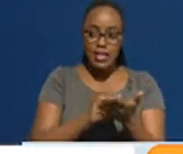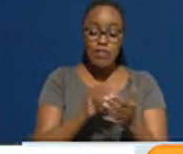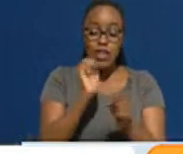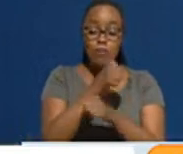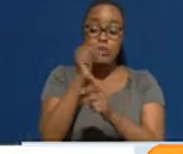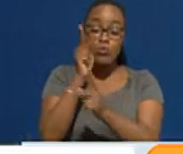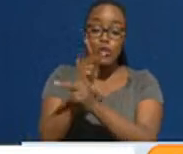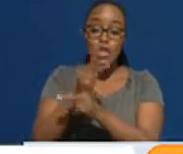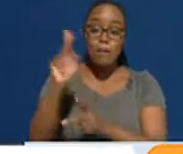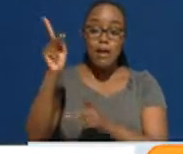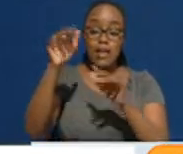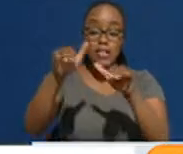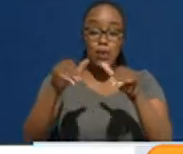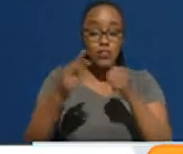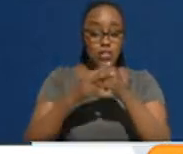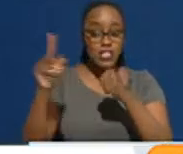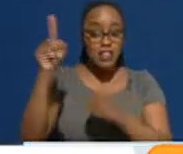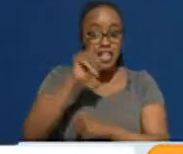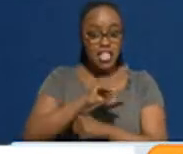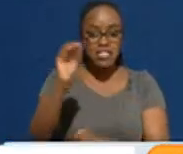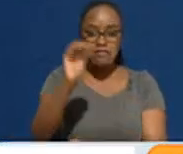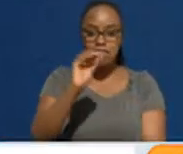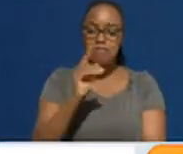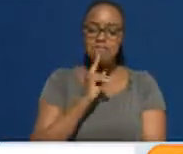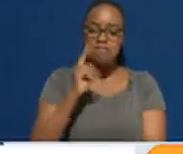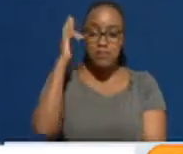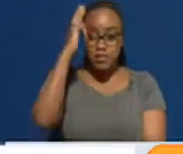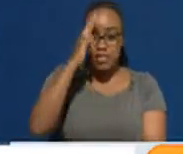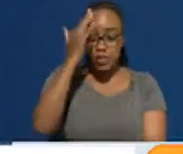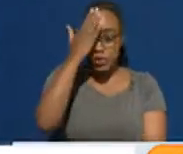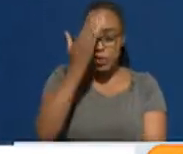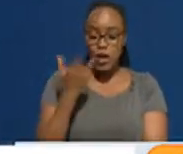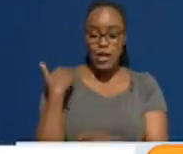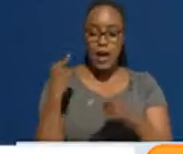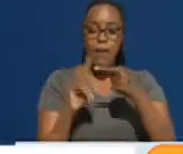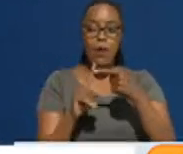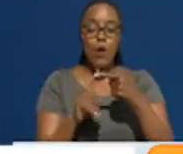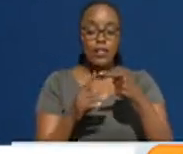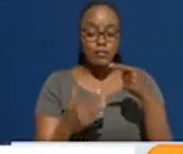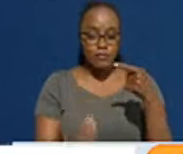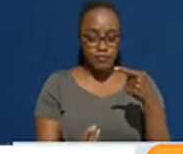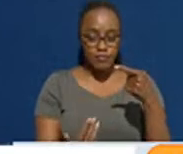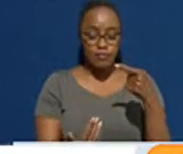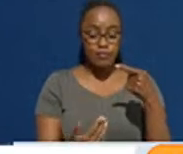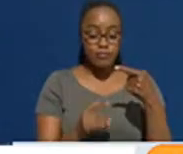keep Kenyans waiting for 7 days. And I'll tell you the reason. One,